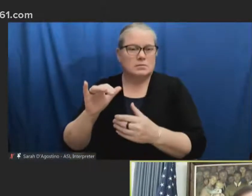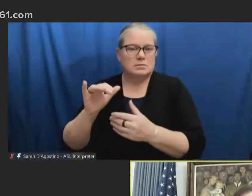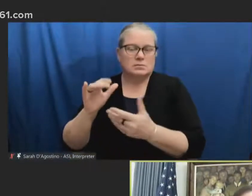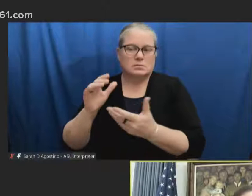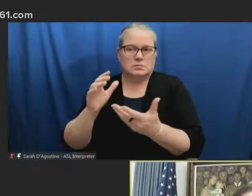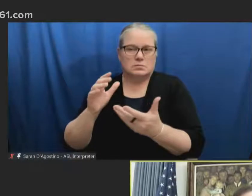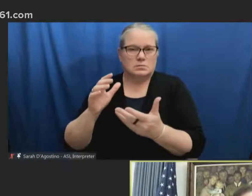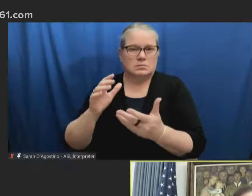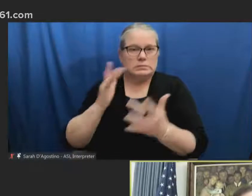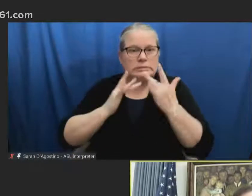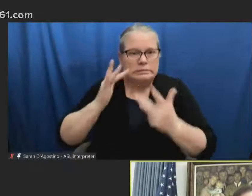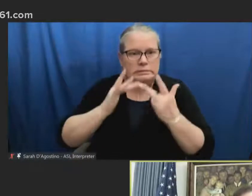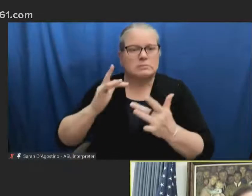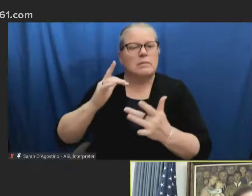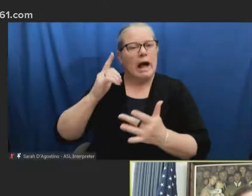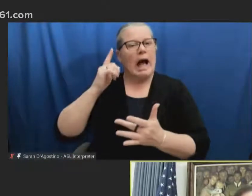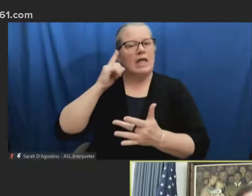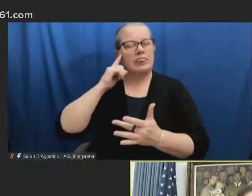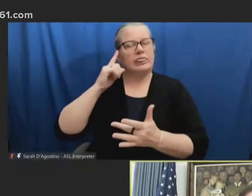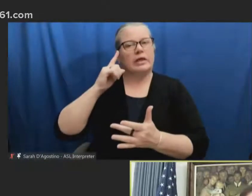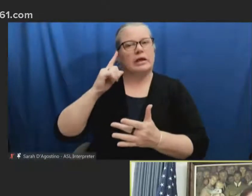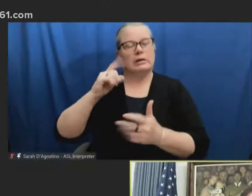now. And I think it'll only get better.